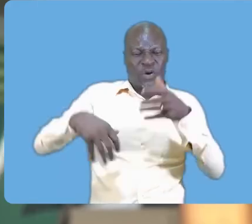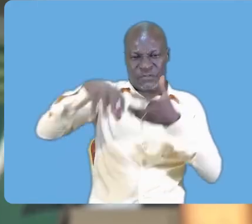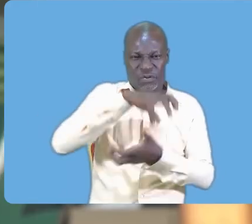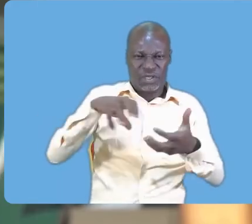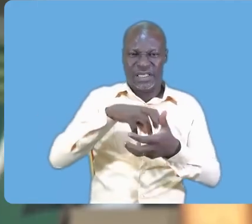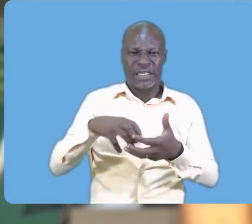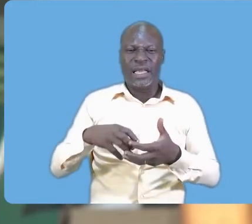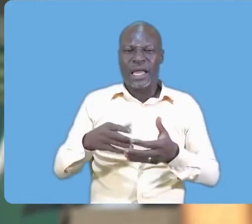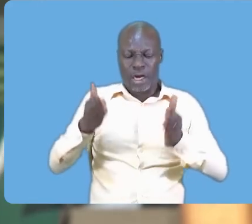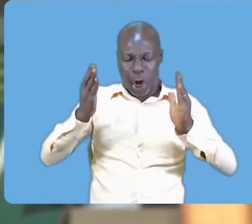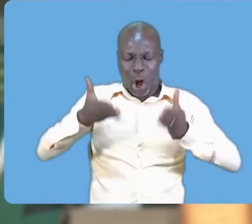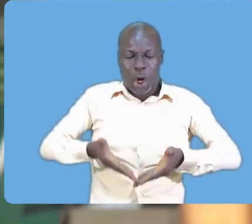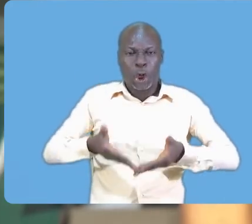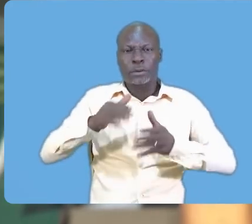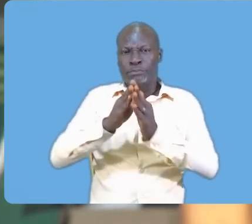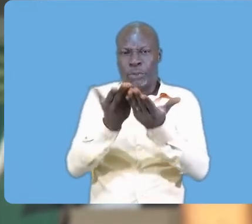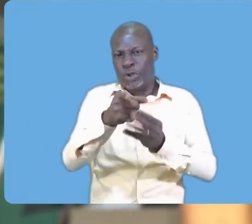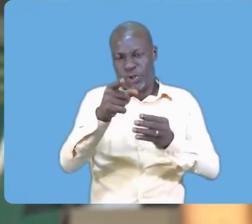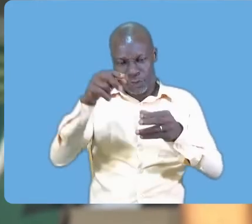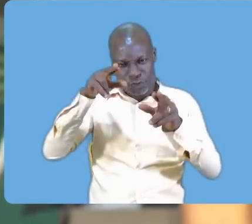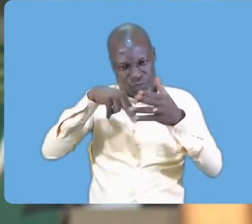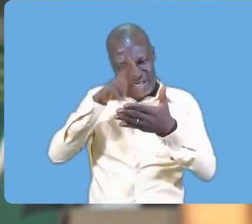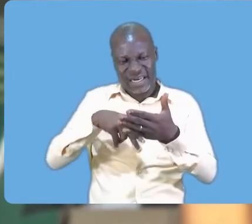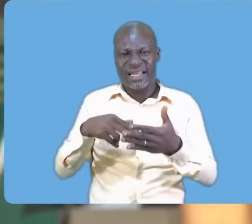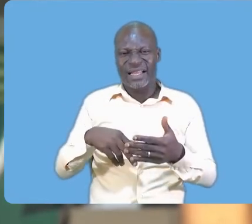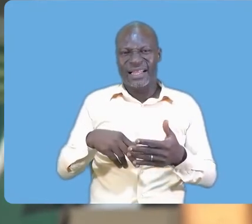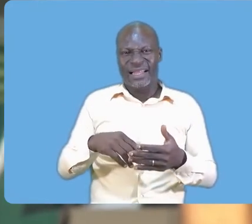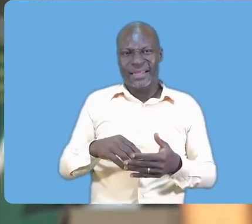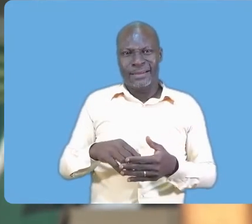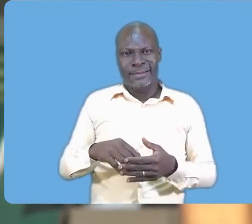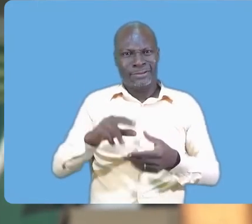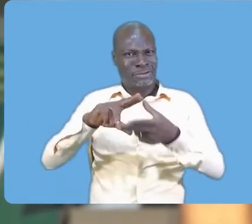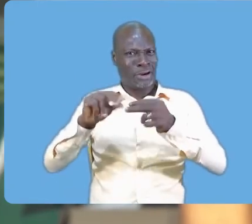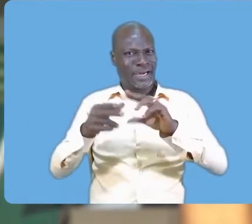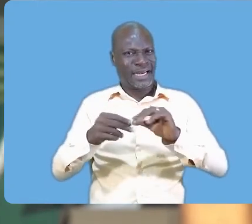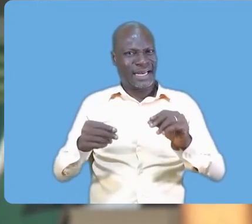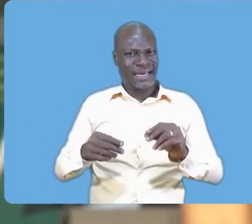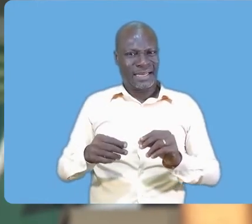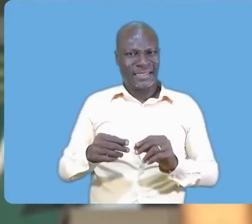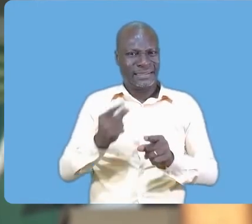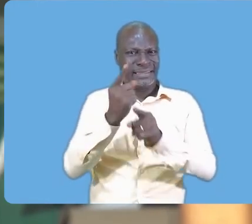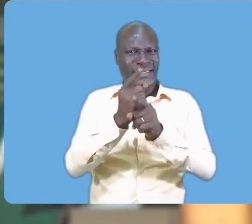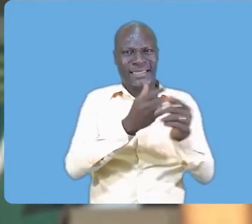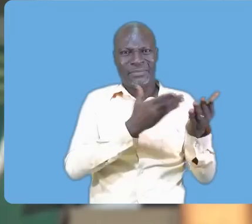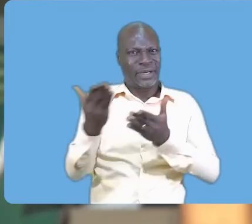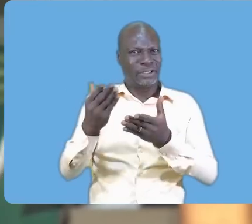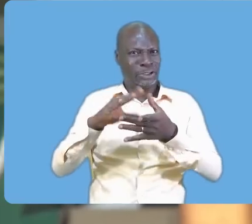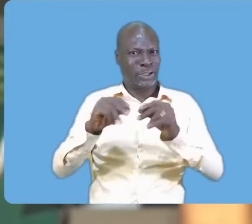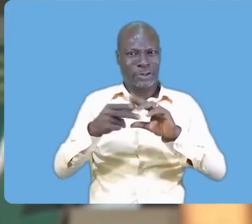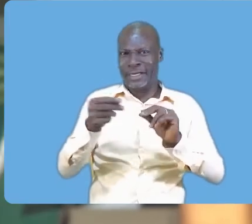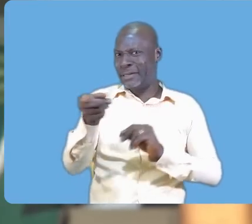books and a mocking kind. Because I mean tia was a Cain Abel story no crano, a treya any by.